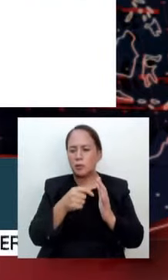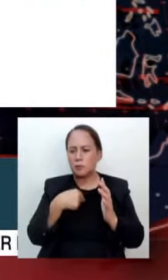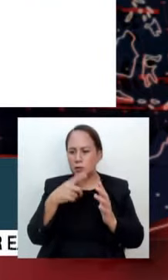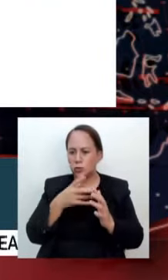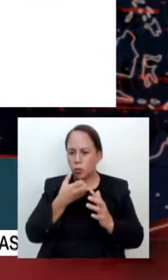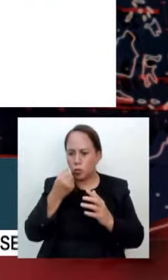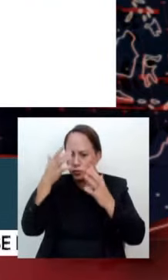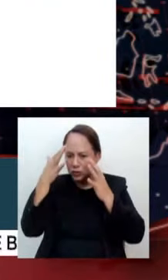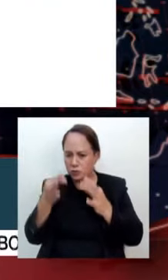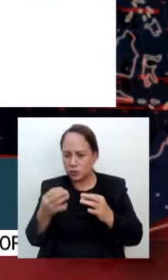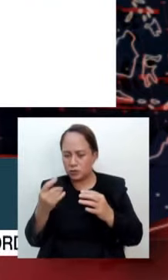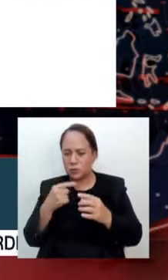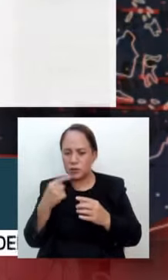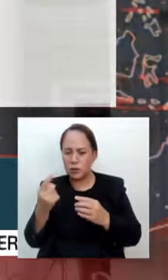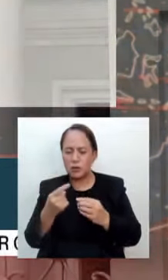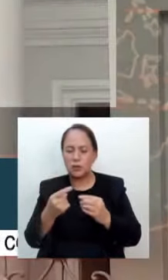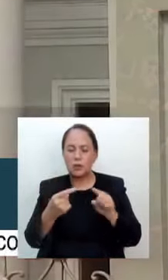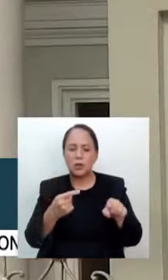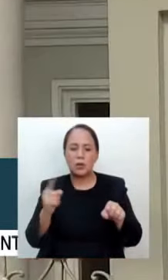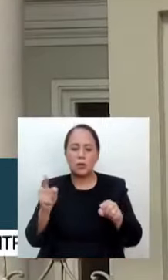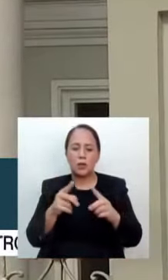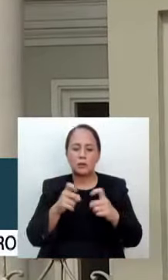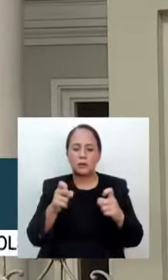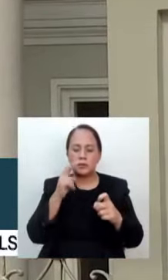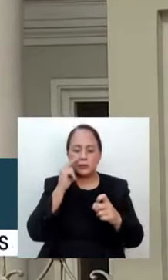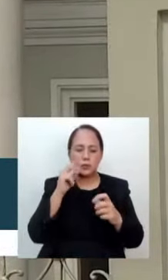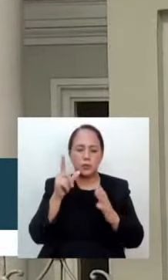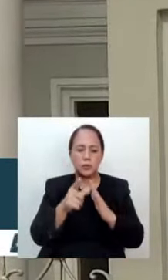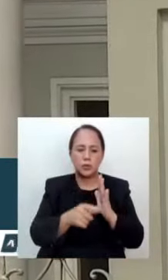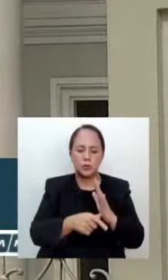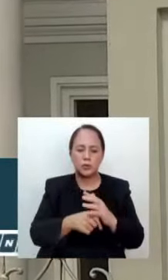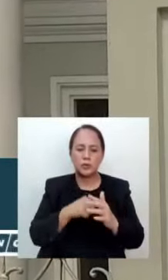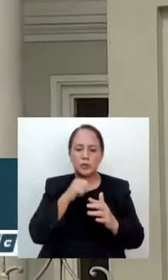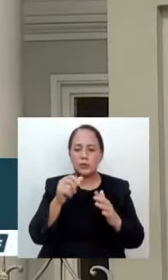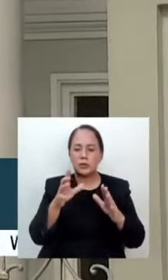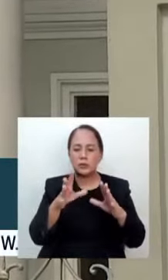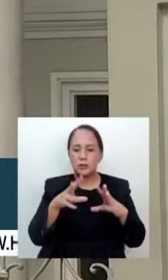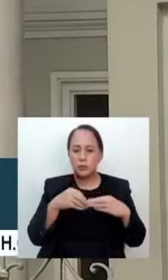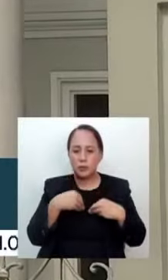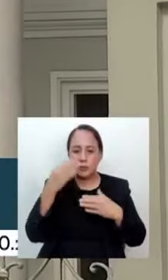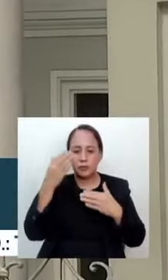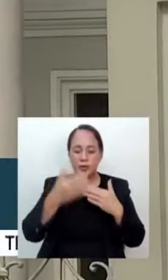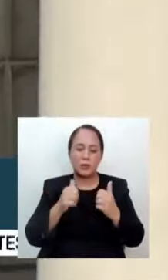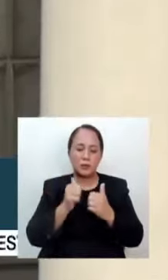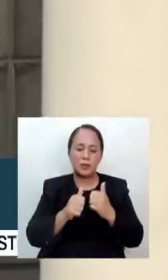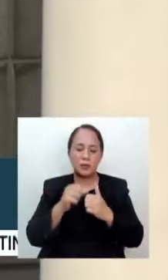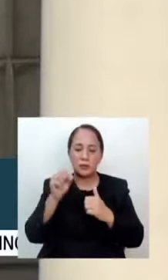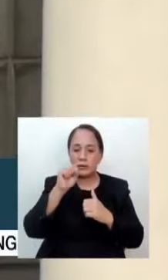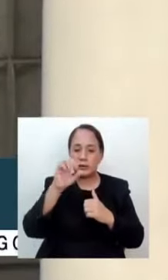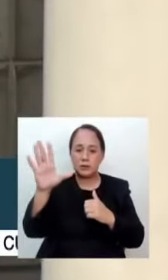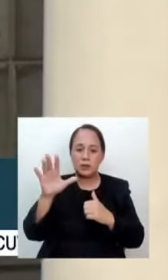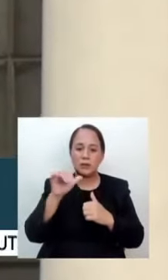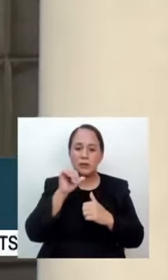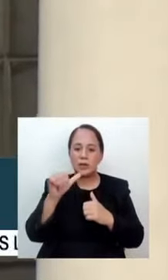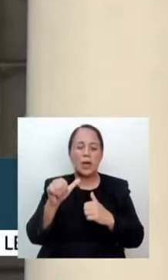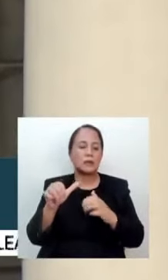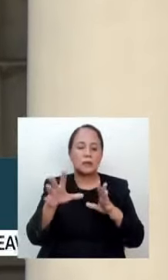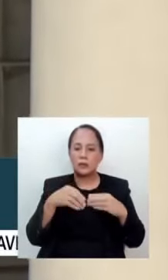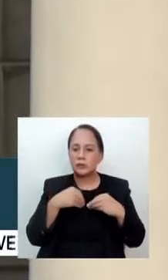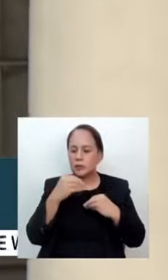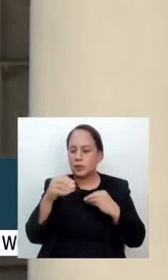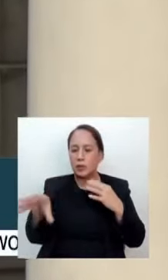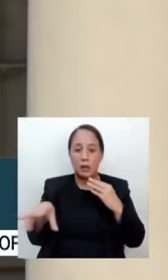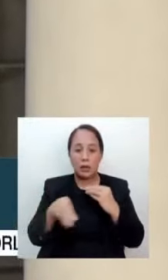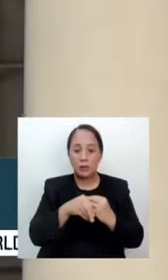for the junking of the anti-terror law. The denial of the motions with finality means the Supreme Court will no longer entertain additional arguments